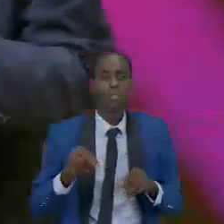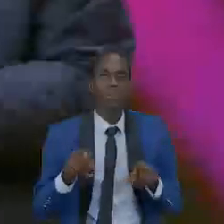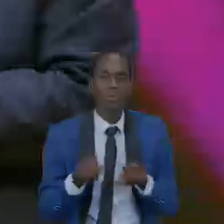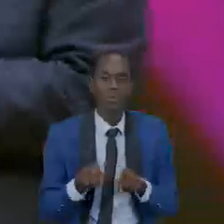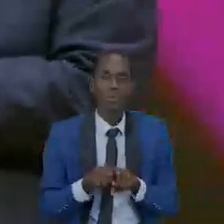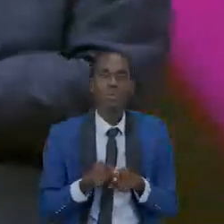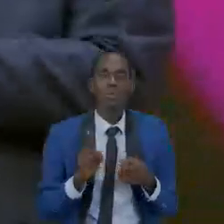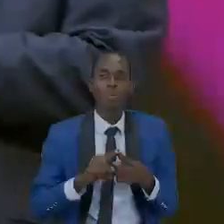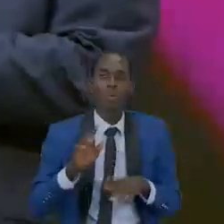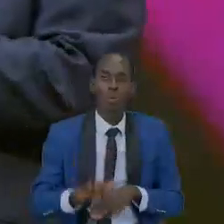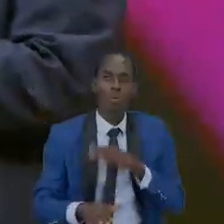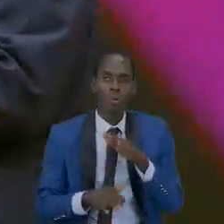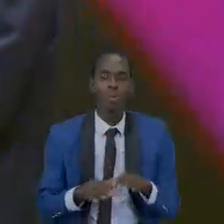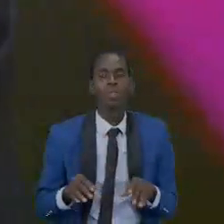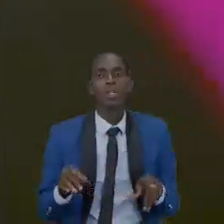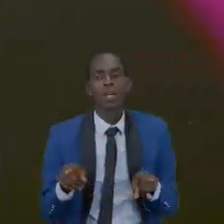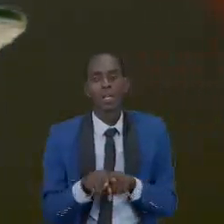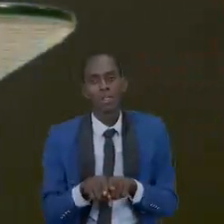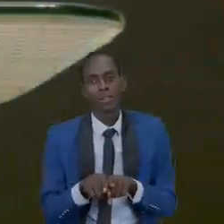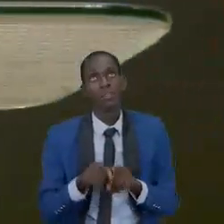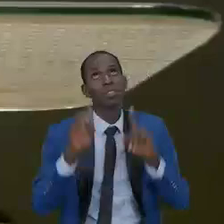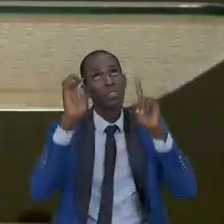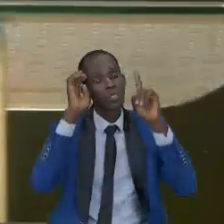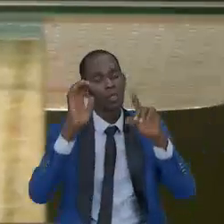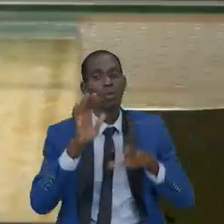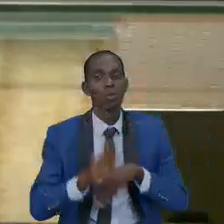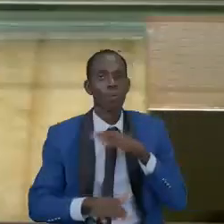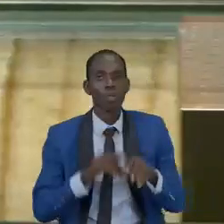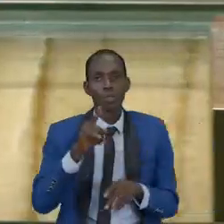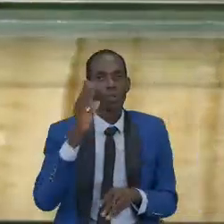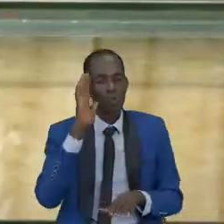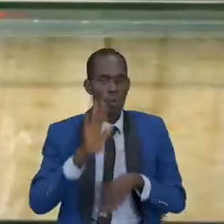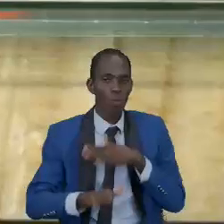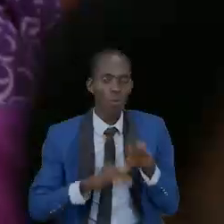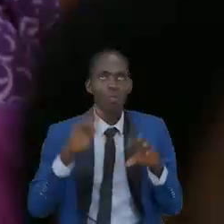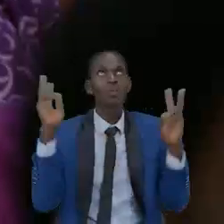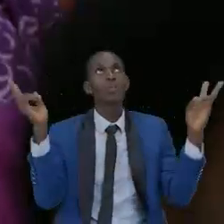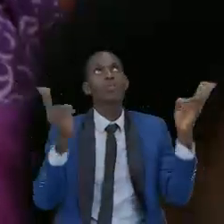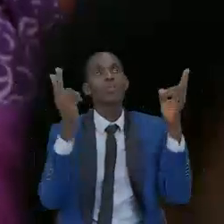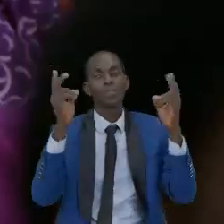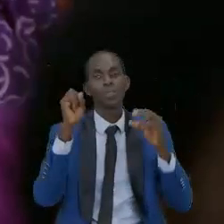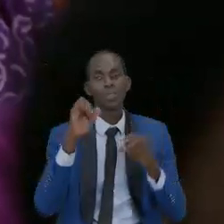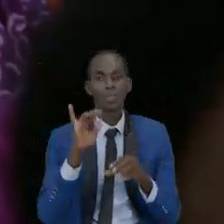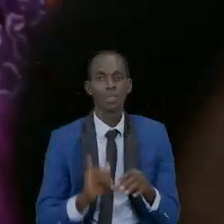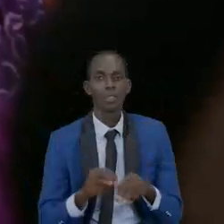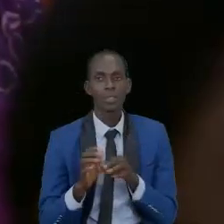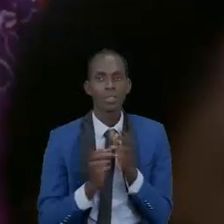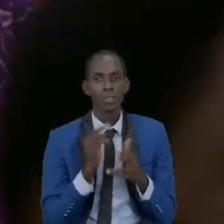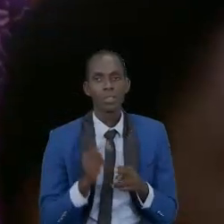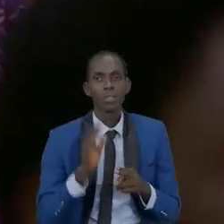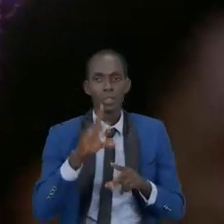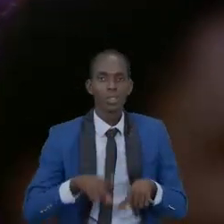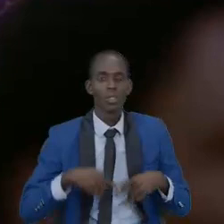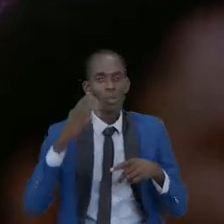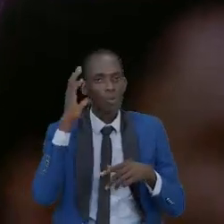so to walk, even as he walked. You'll walk victoriously. Your life will take